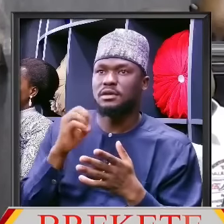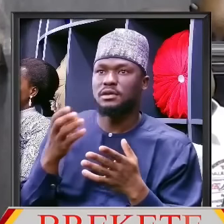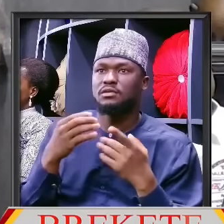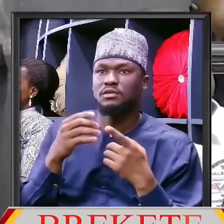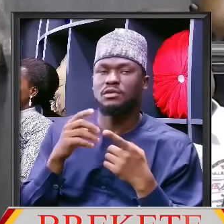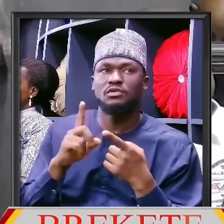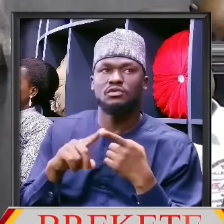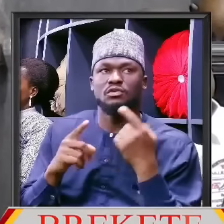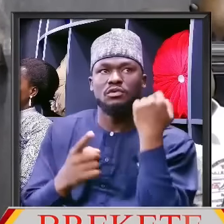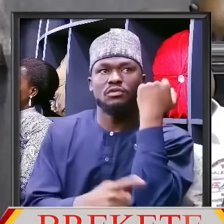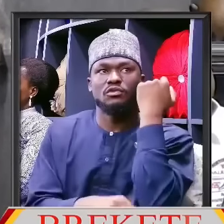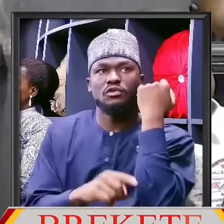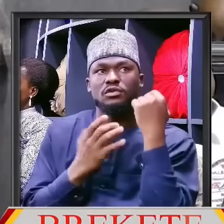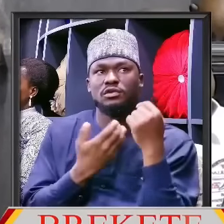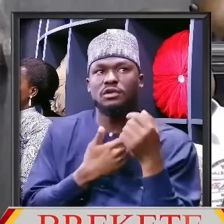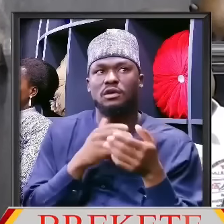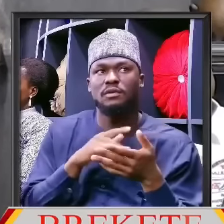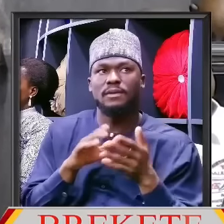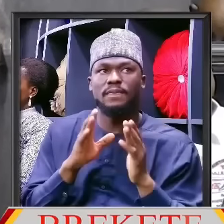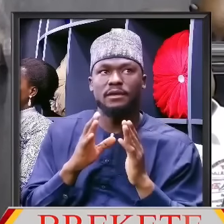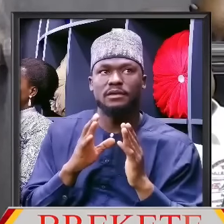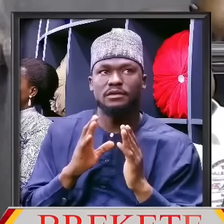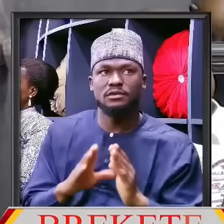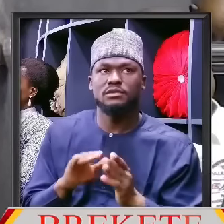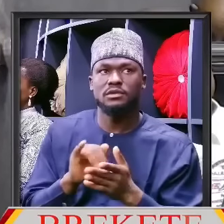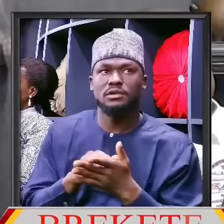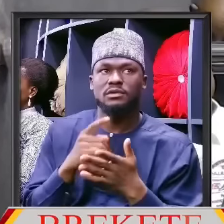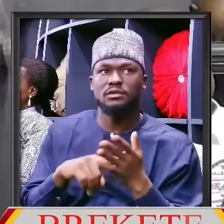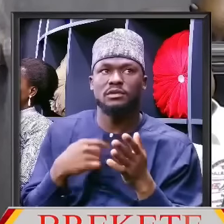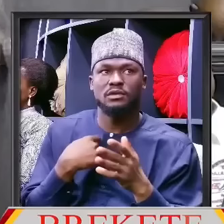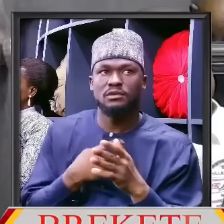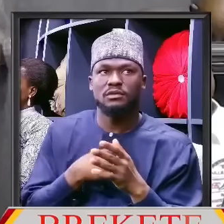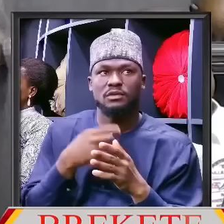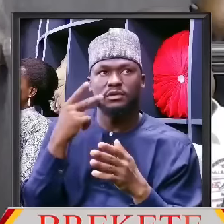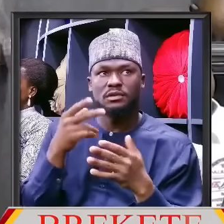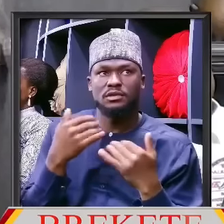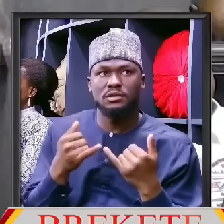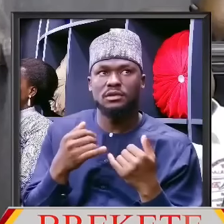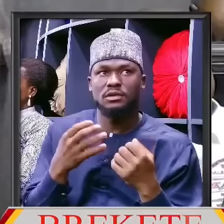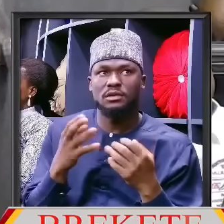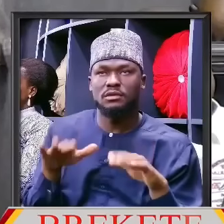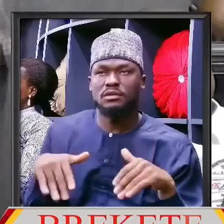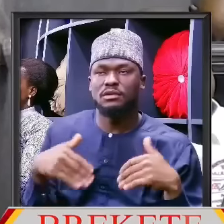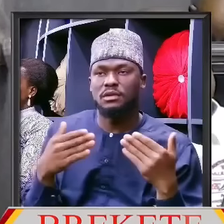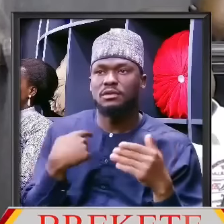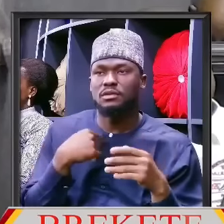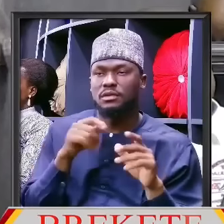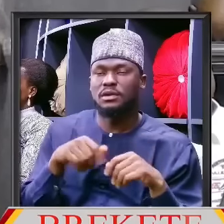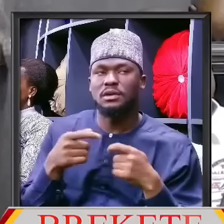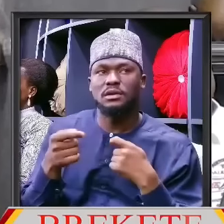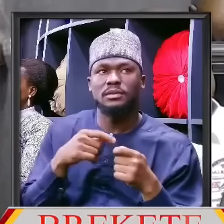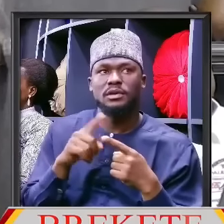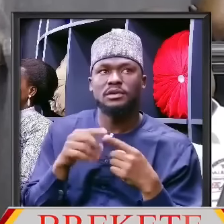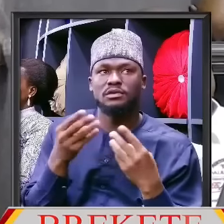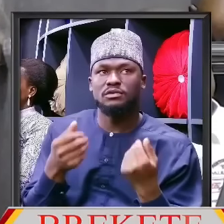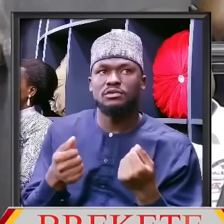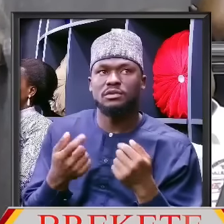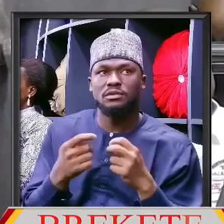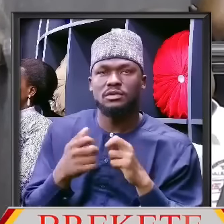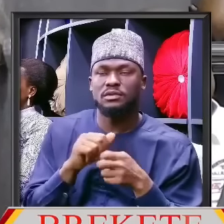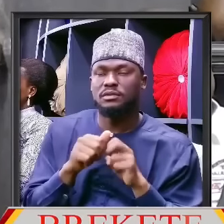these our students. The situation where we see for grant, say, ah, a bad, how will they settle them? How will they resolve